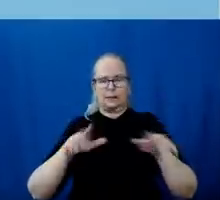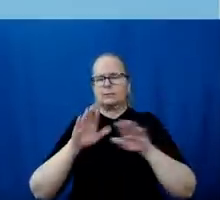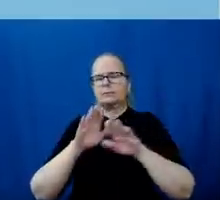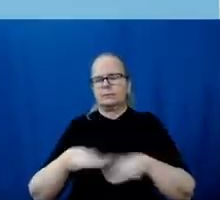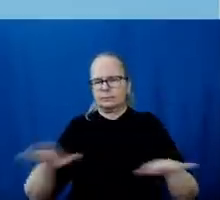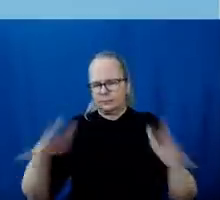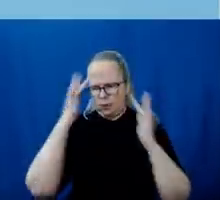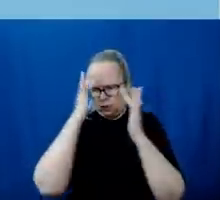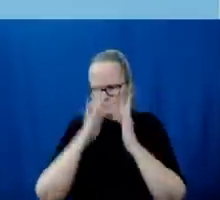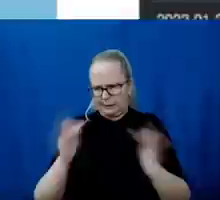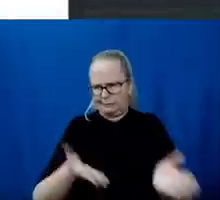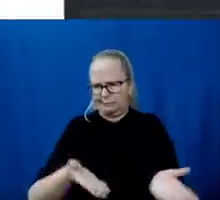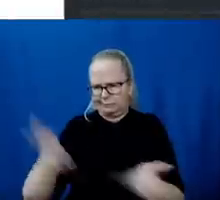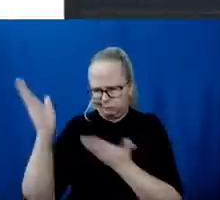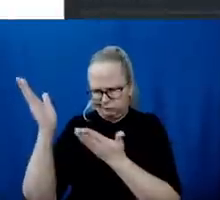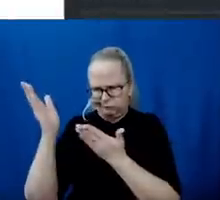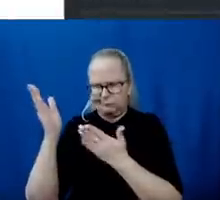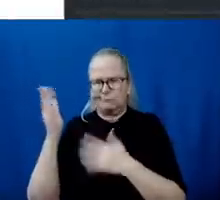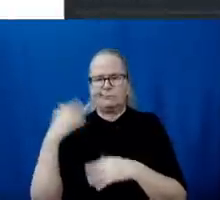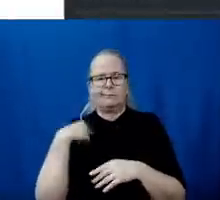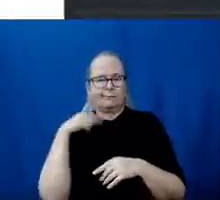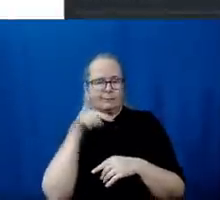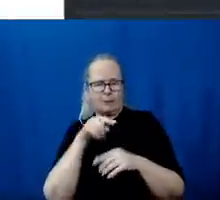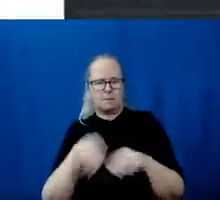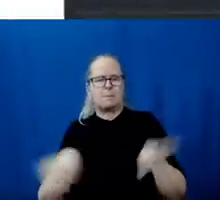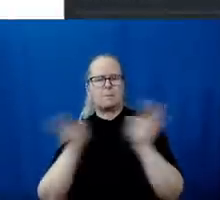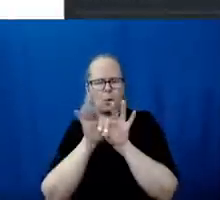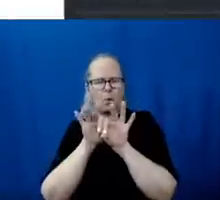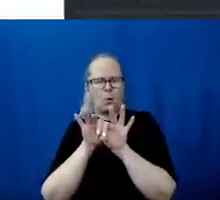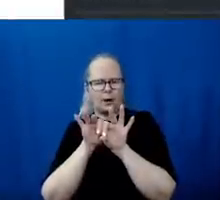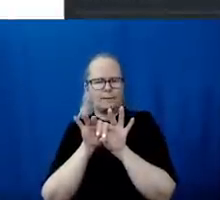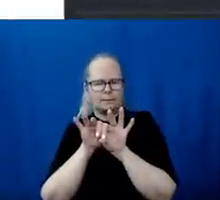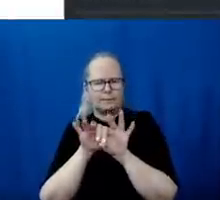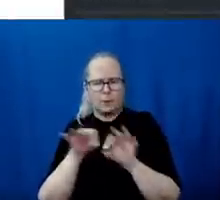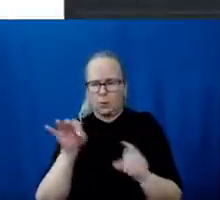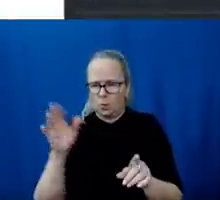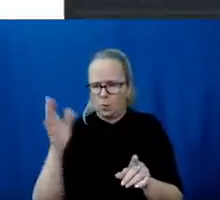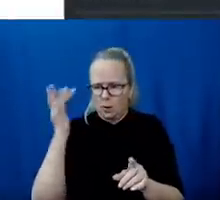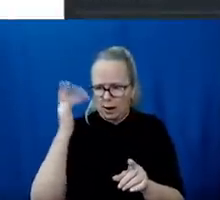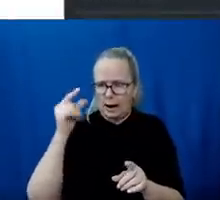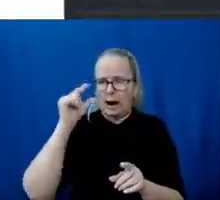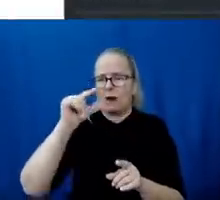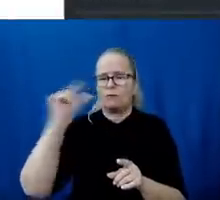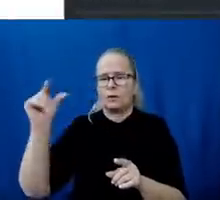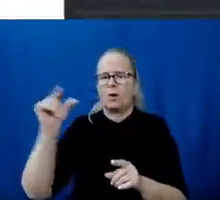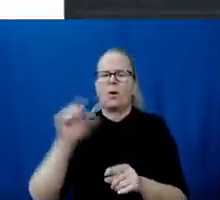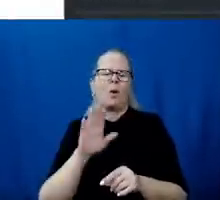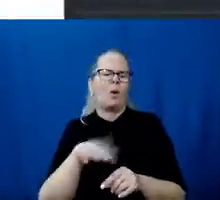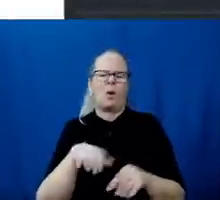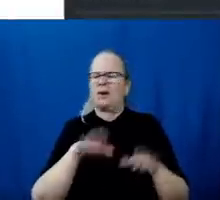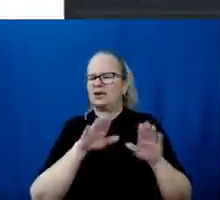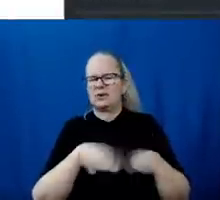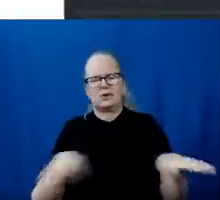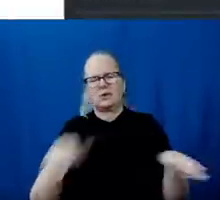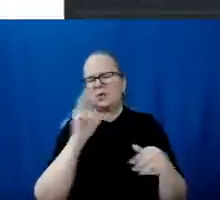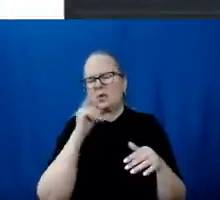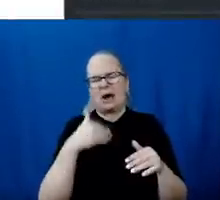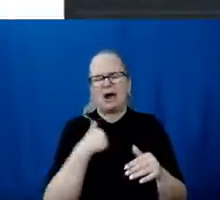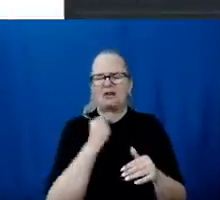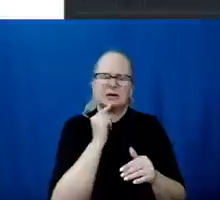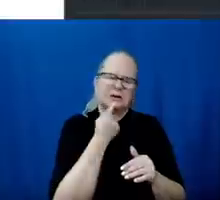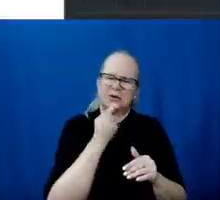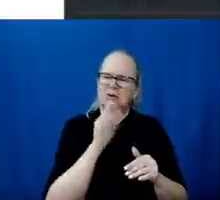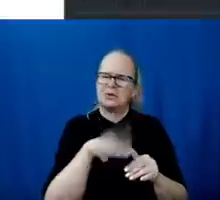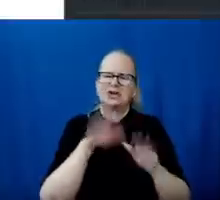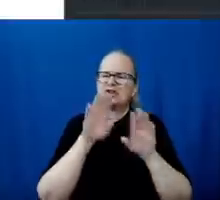I always like to talk about the pediatric admissions. I just think it's worth pointing out because we keep being told that kids don't